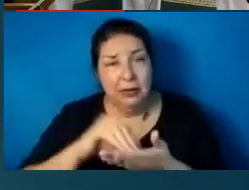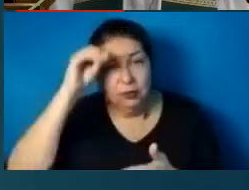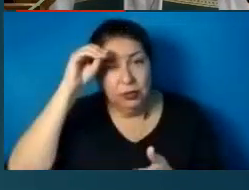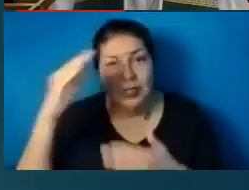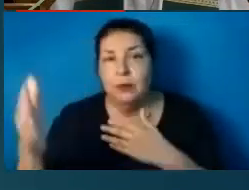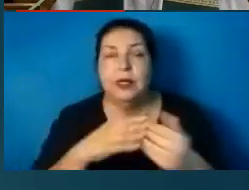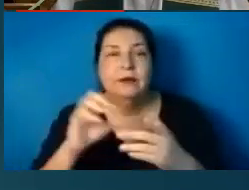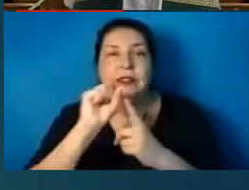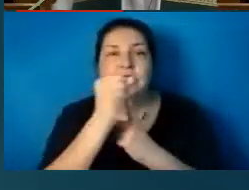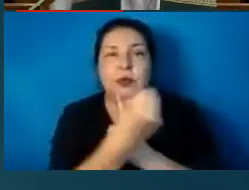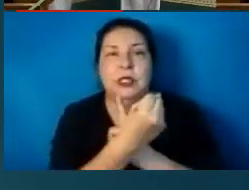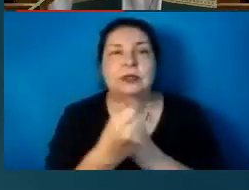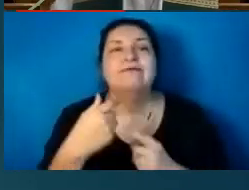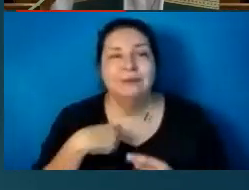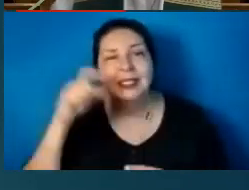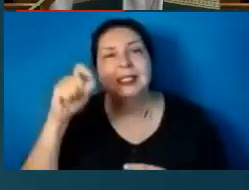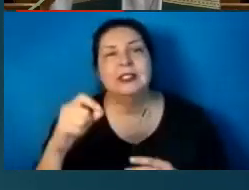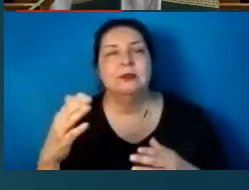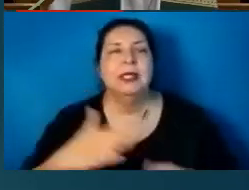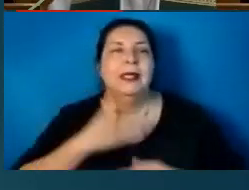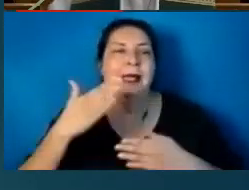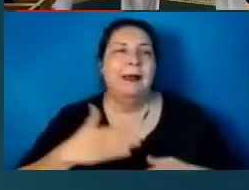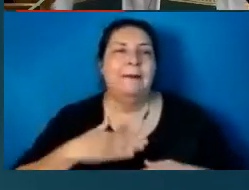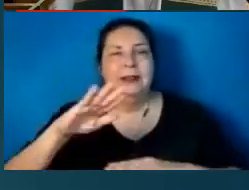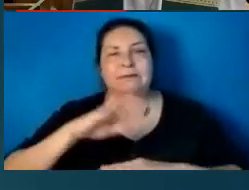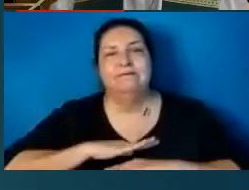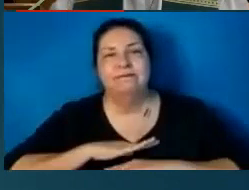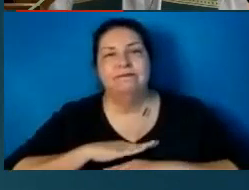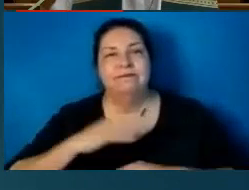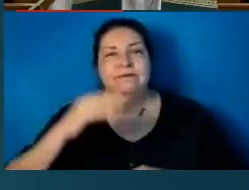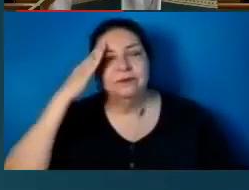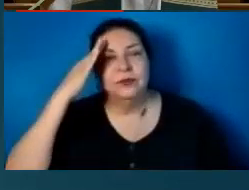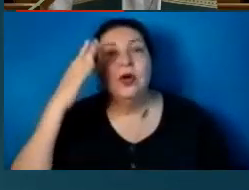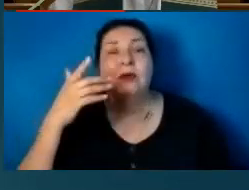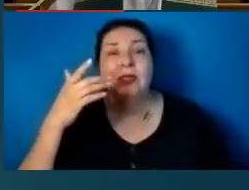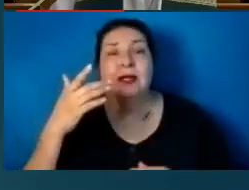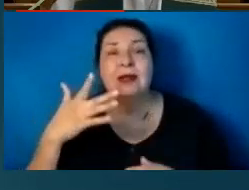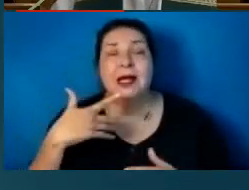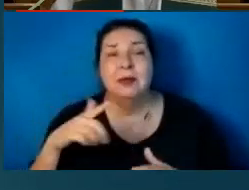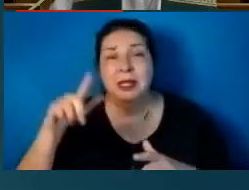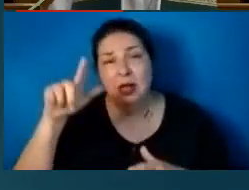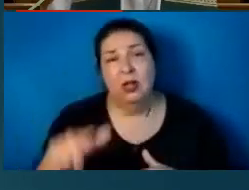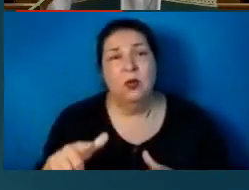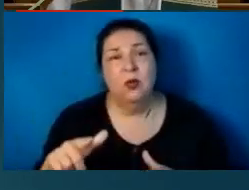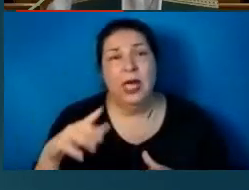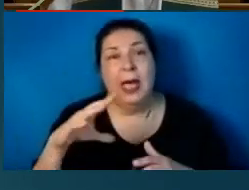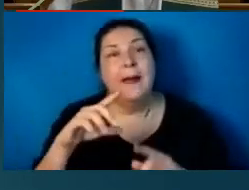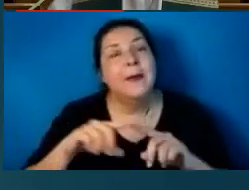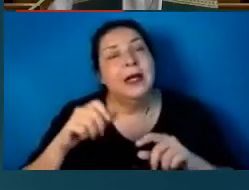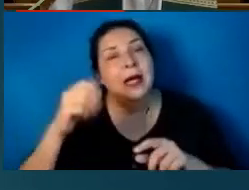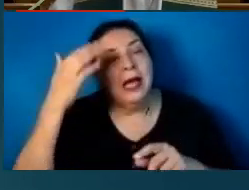be content. I know now to be brought low, and I know how to abound. In any and